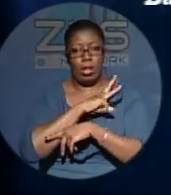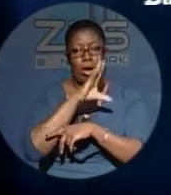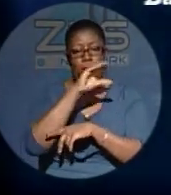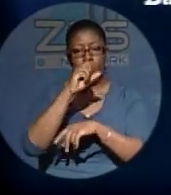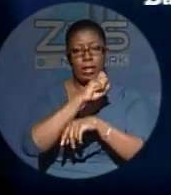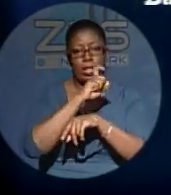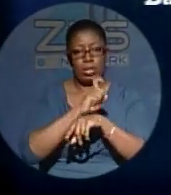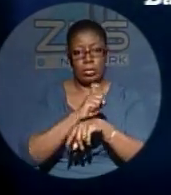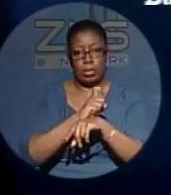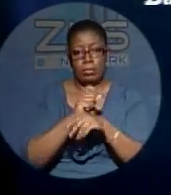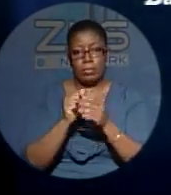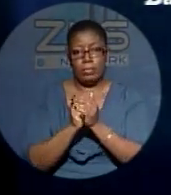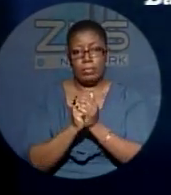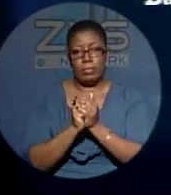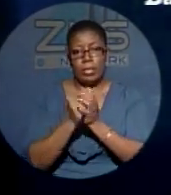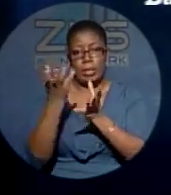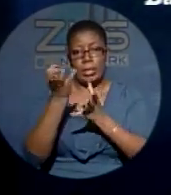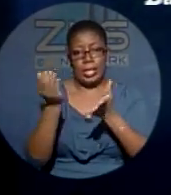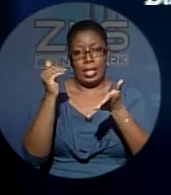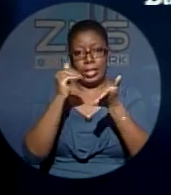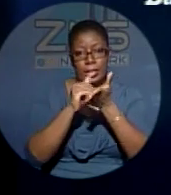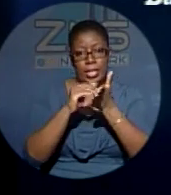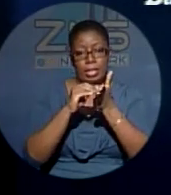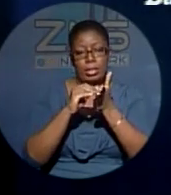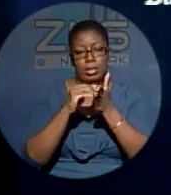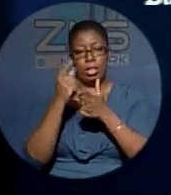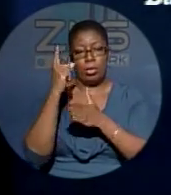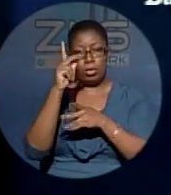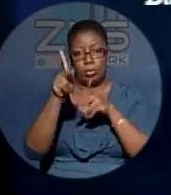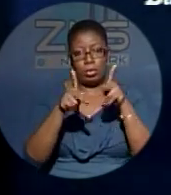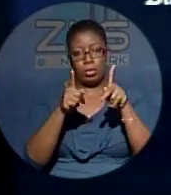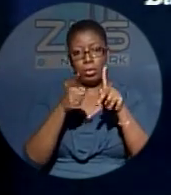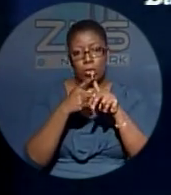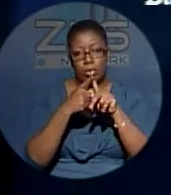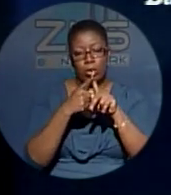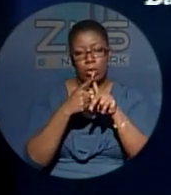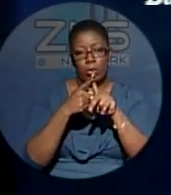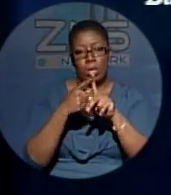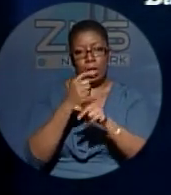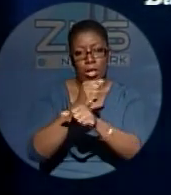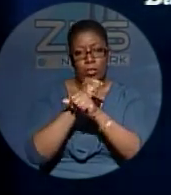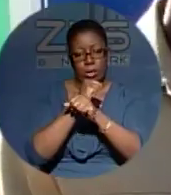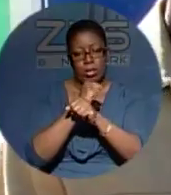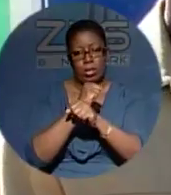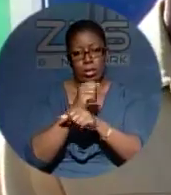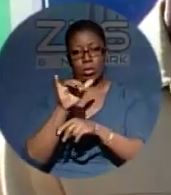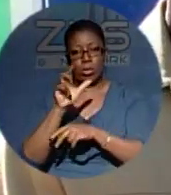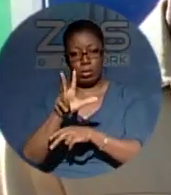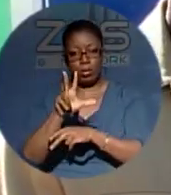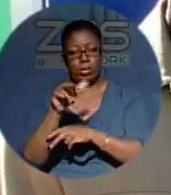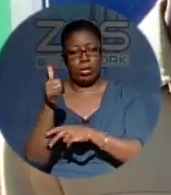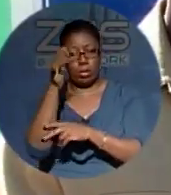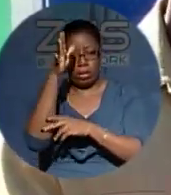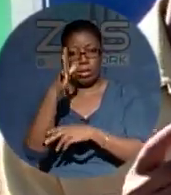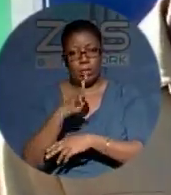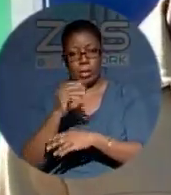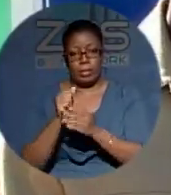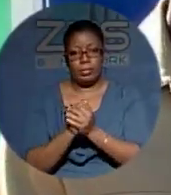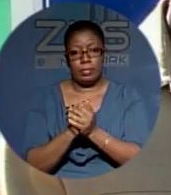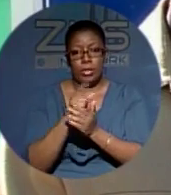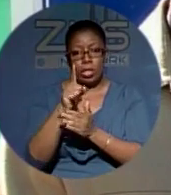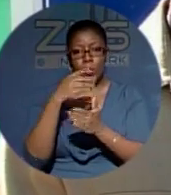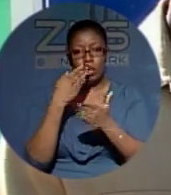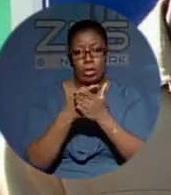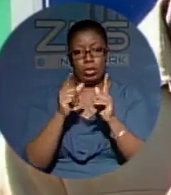Exuma. Dean again appealing for community tips to help police nab the remaining suspects. You've been good to us. This is an